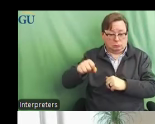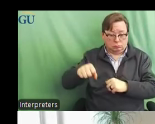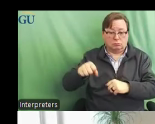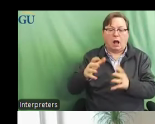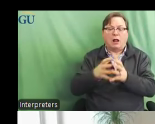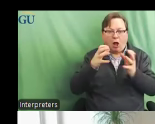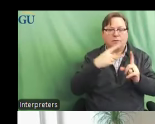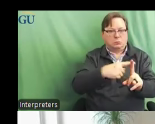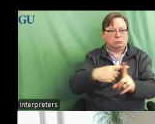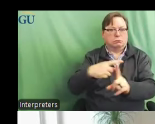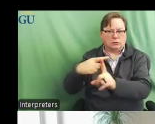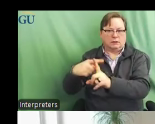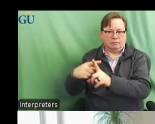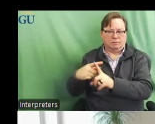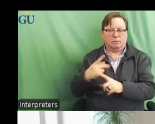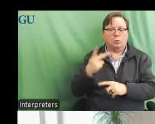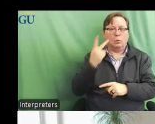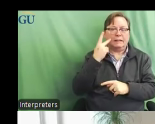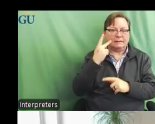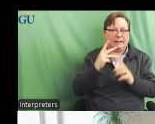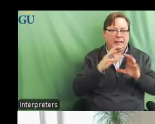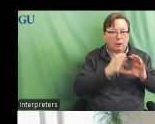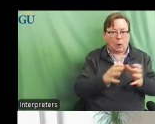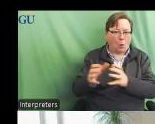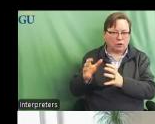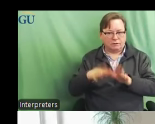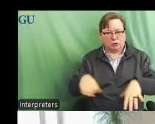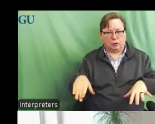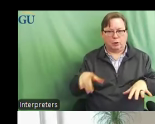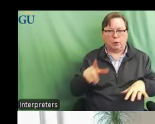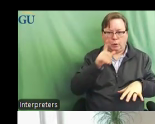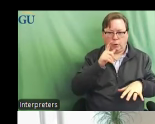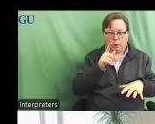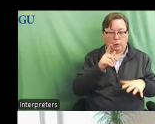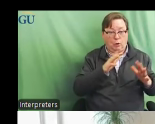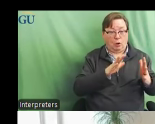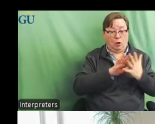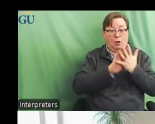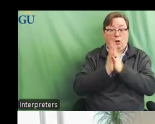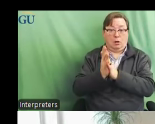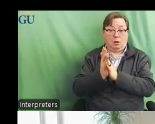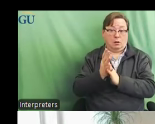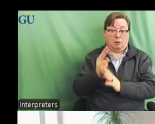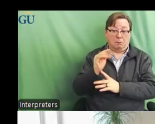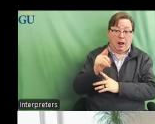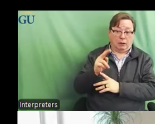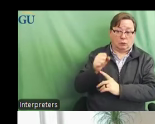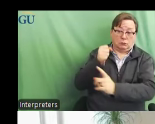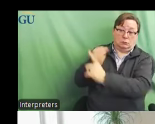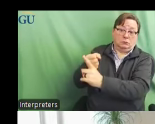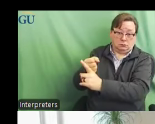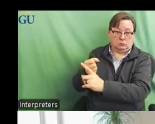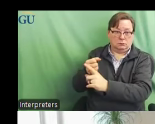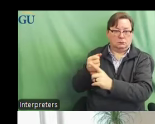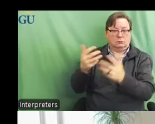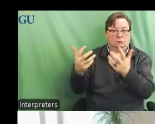these cohorts or groups of children who are achieving language milestones consistent with age